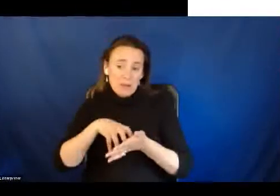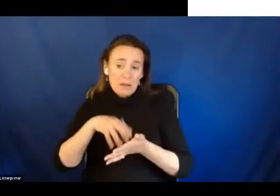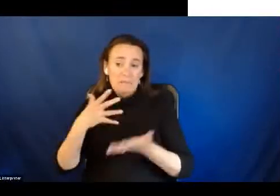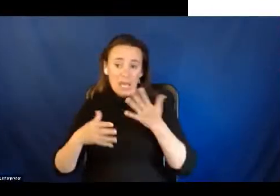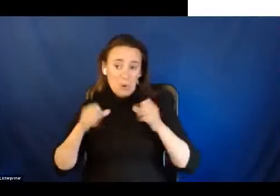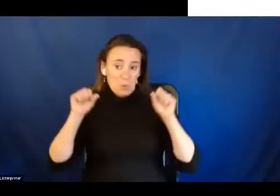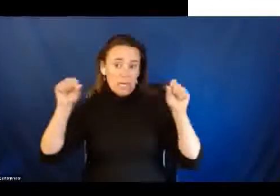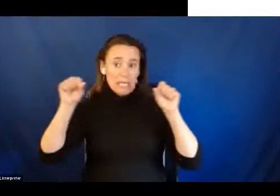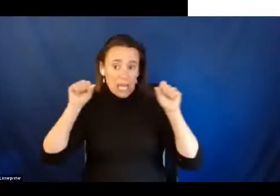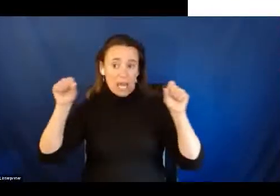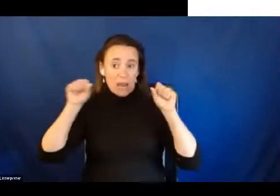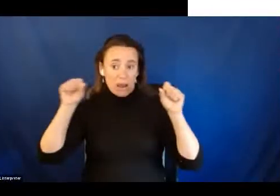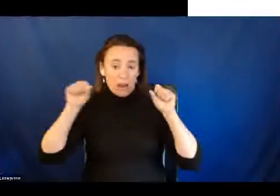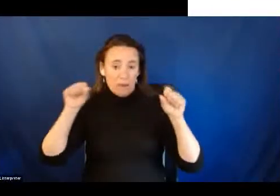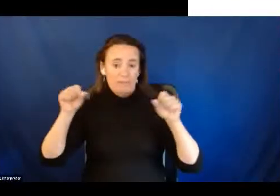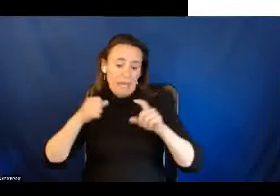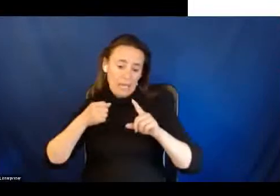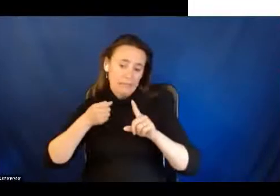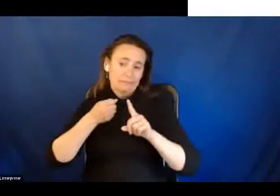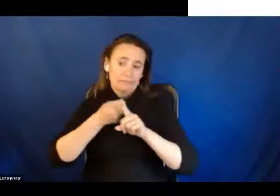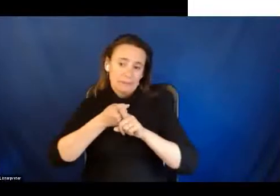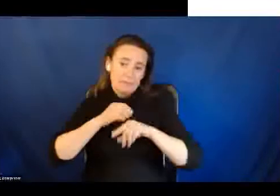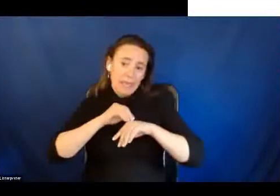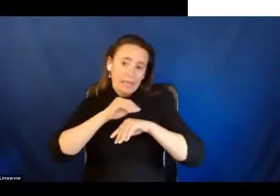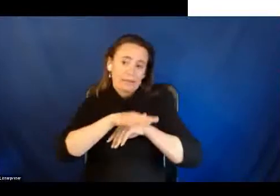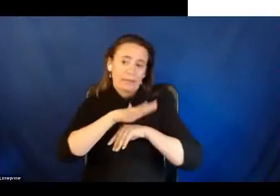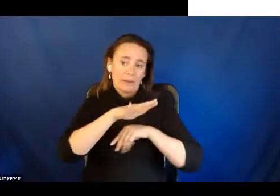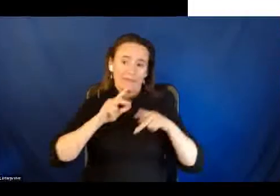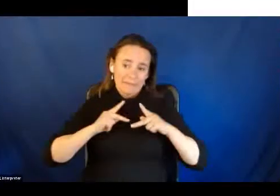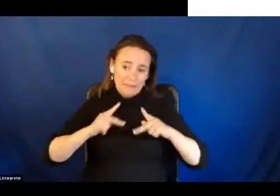their sexual health and their physical health.